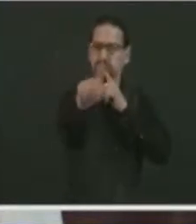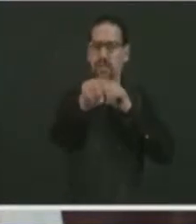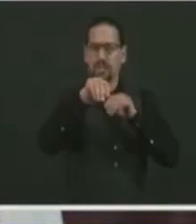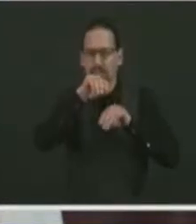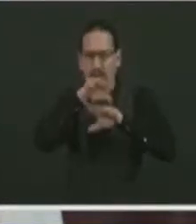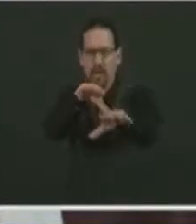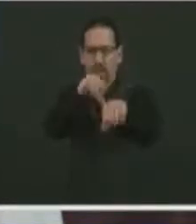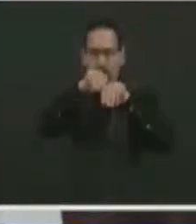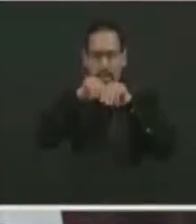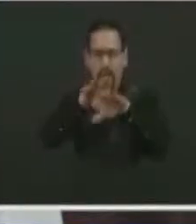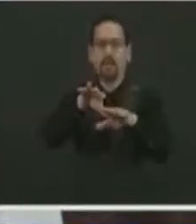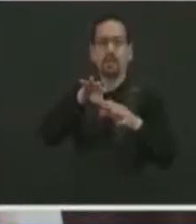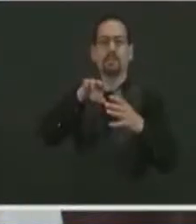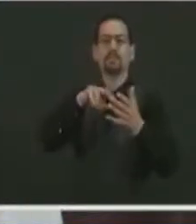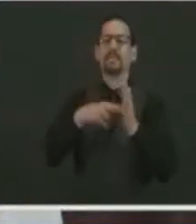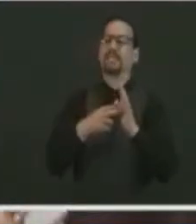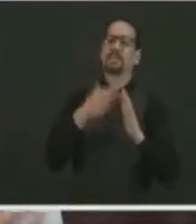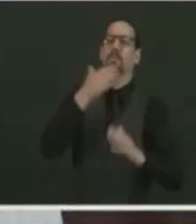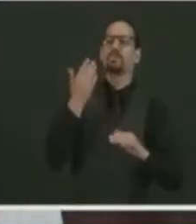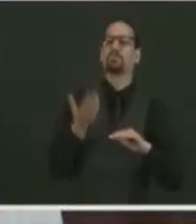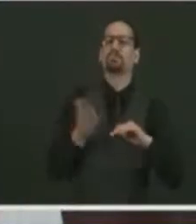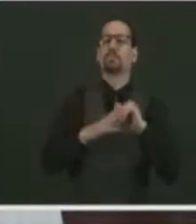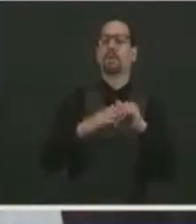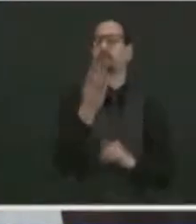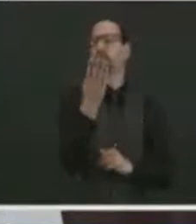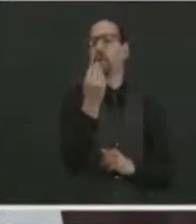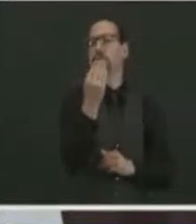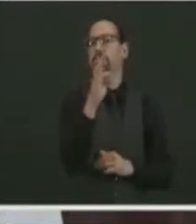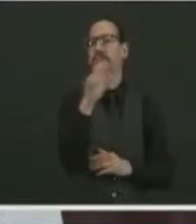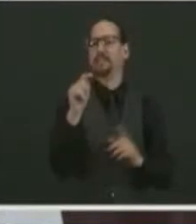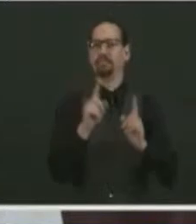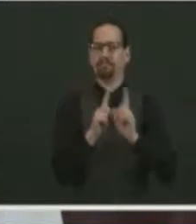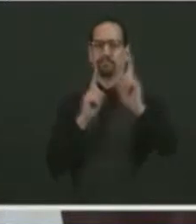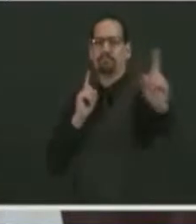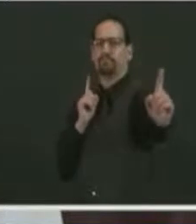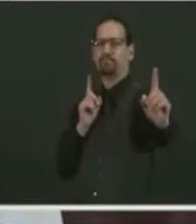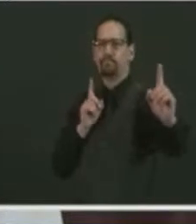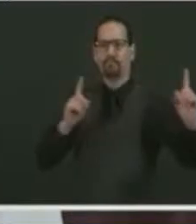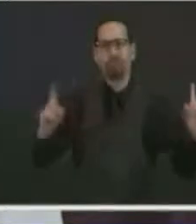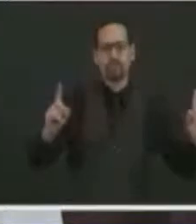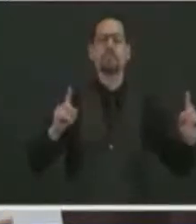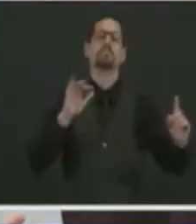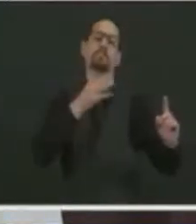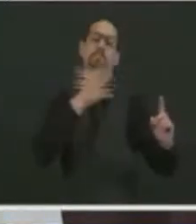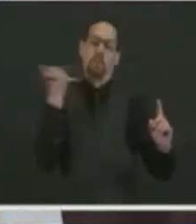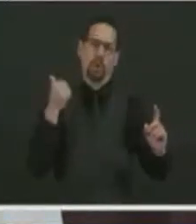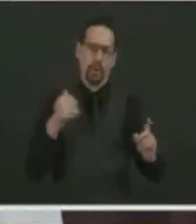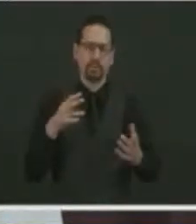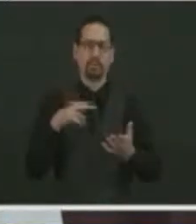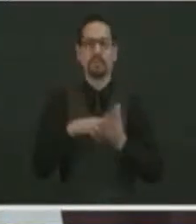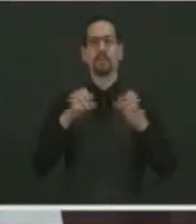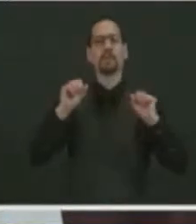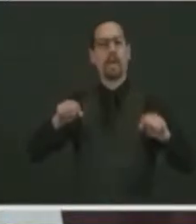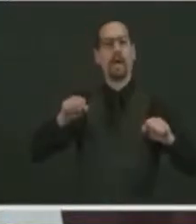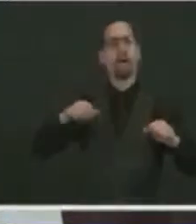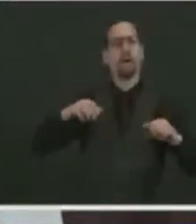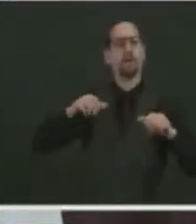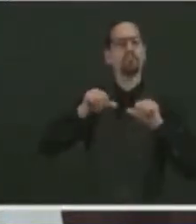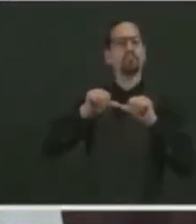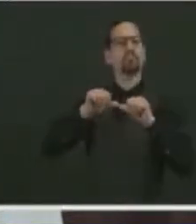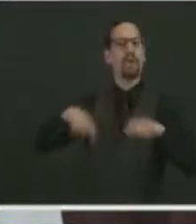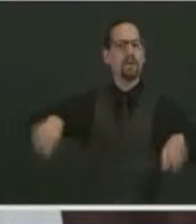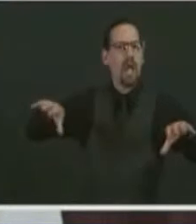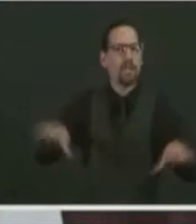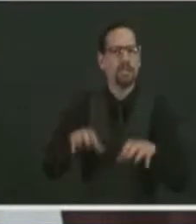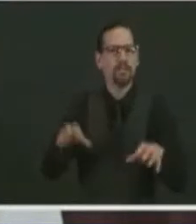activity is strongly preferred for all of the reasons that we went through the other day. So here's what I would say. I'm often asked,